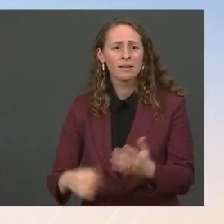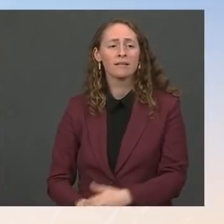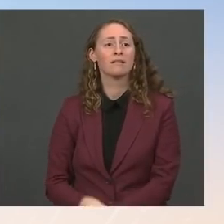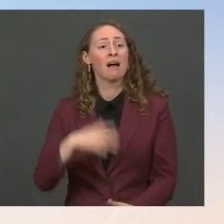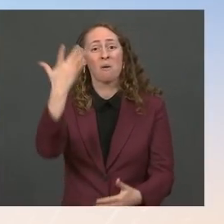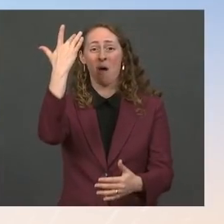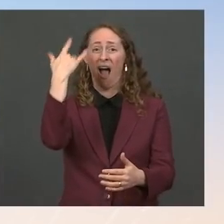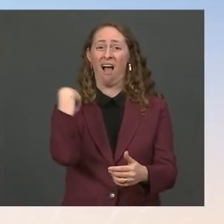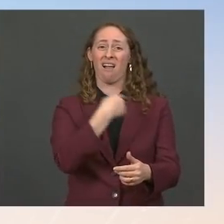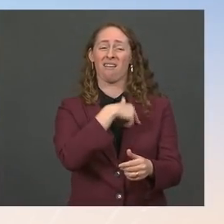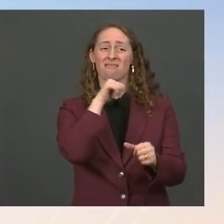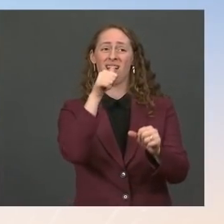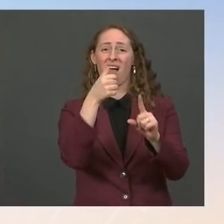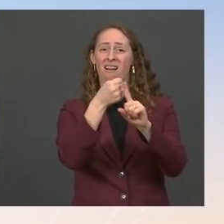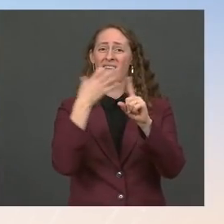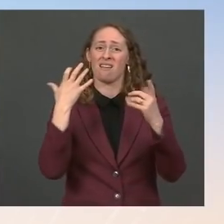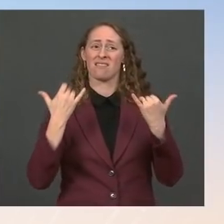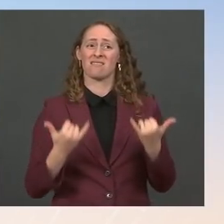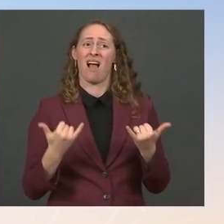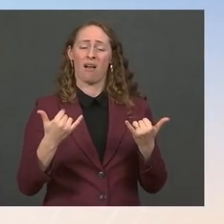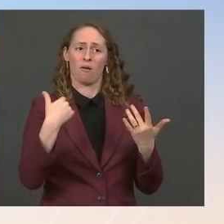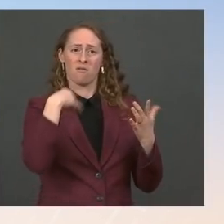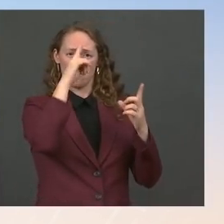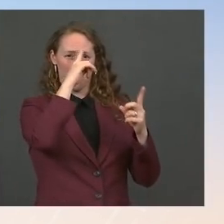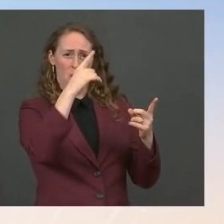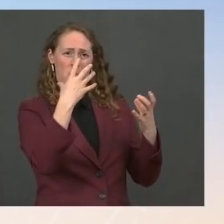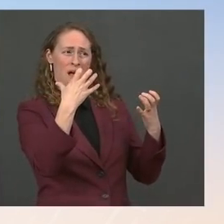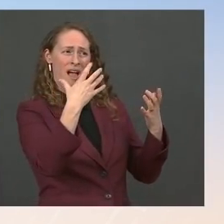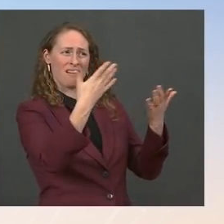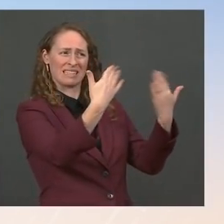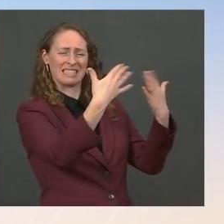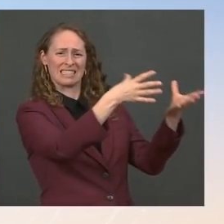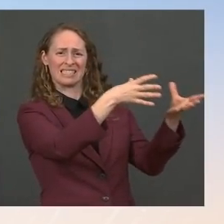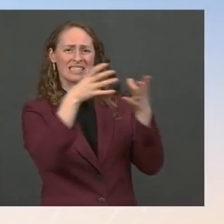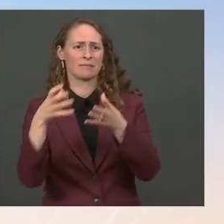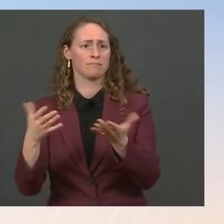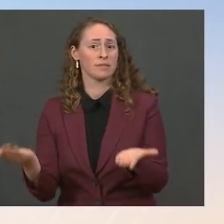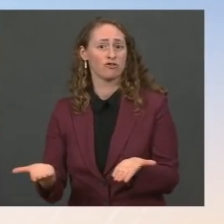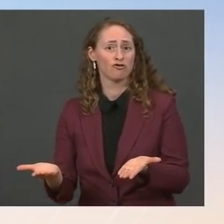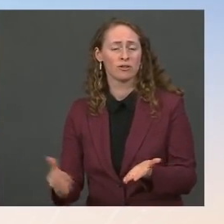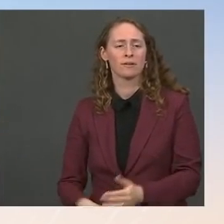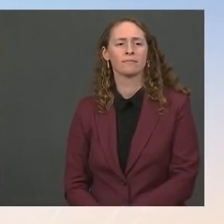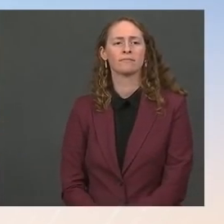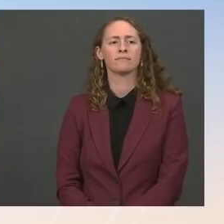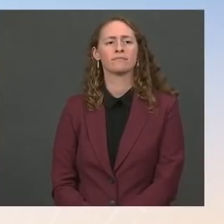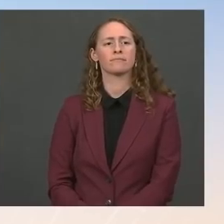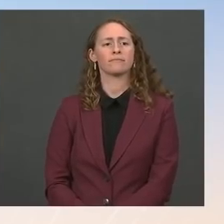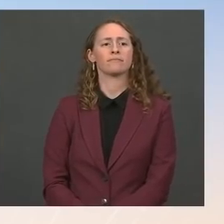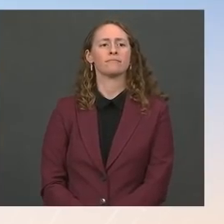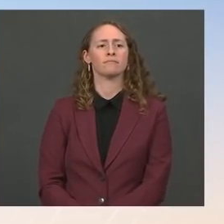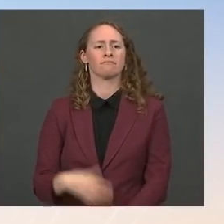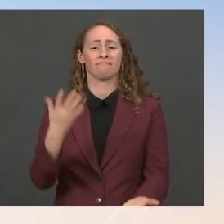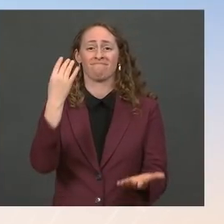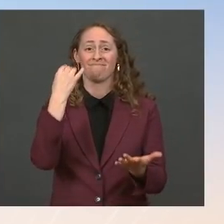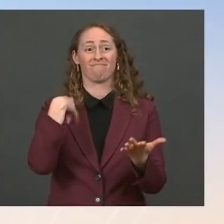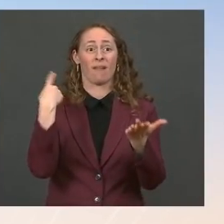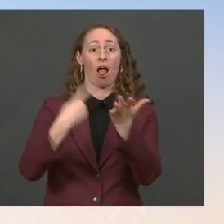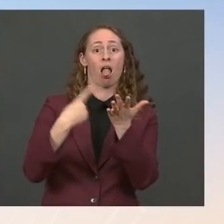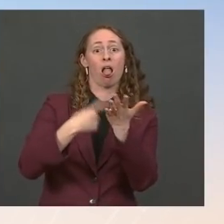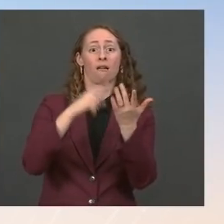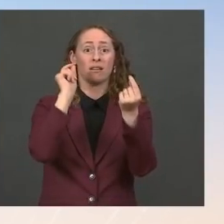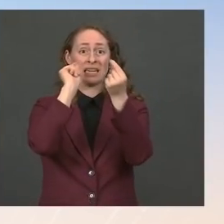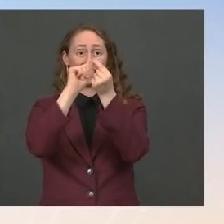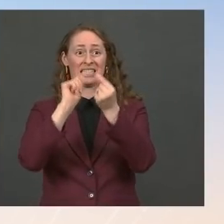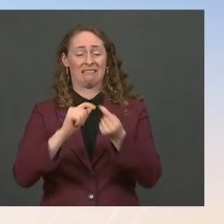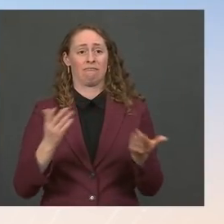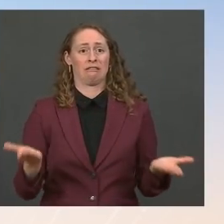is because our objective is to bring them home. And it is typically not advantageous to get into more specific details publicly